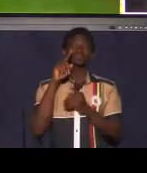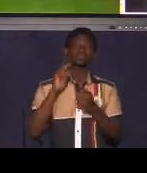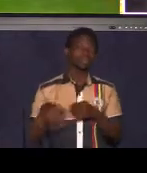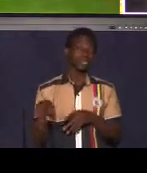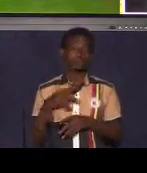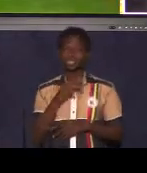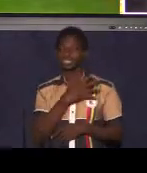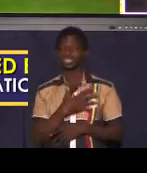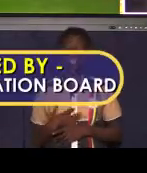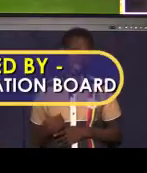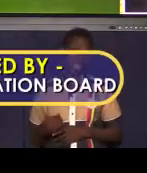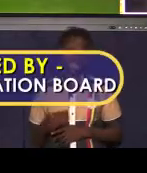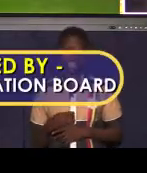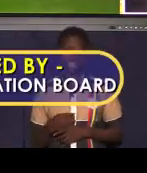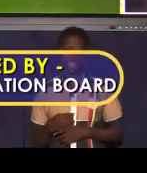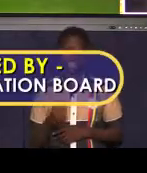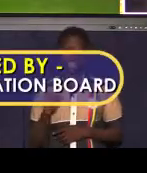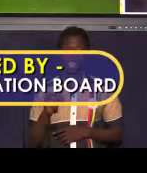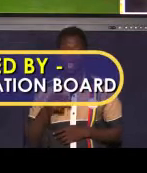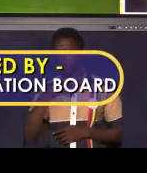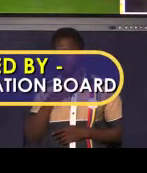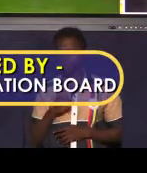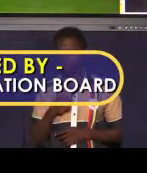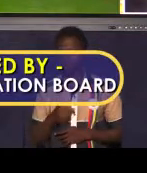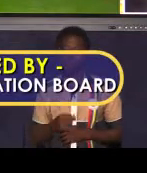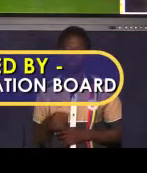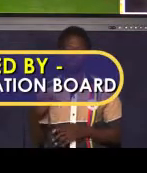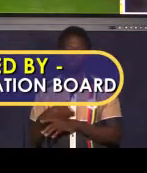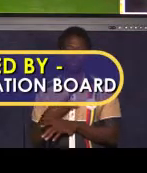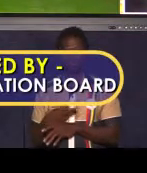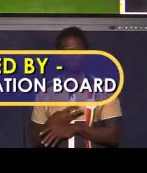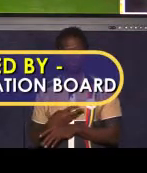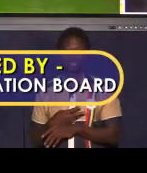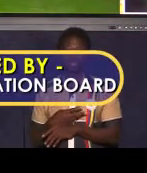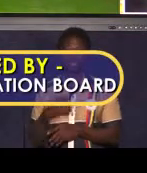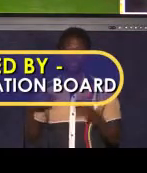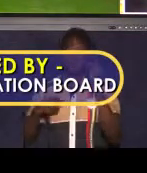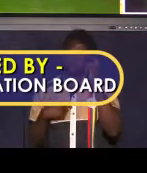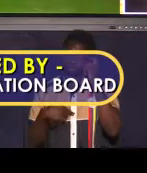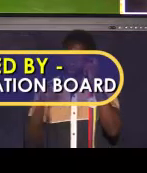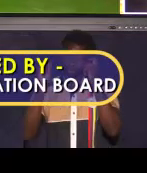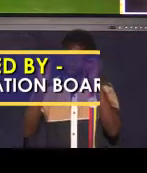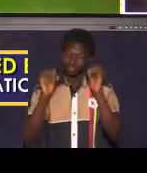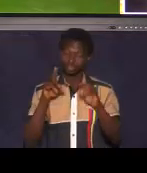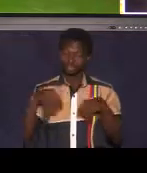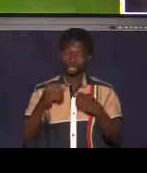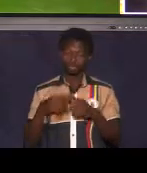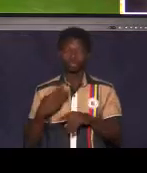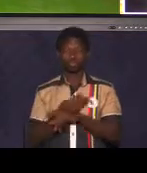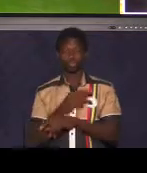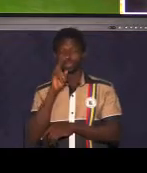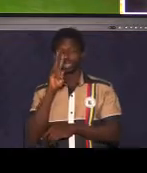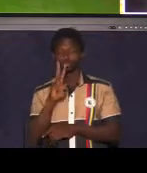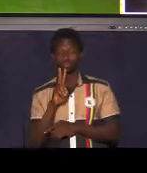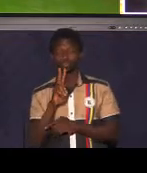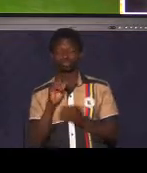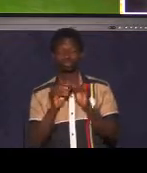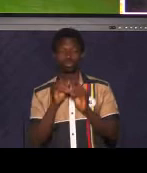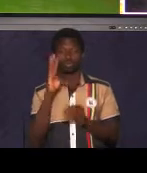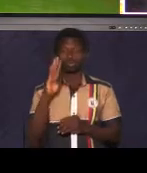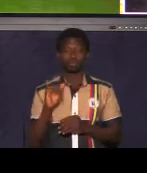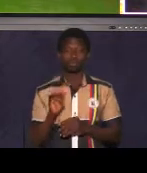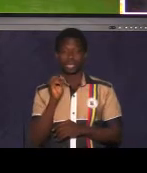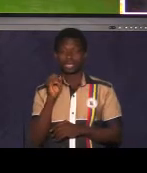to practice and hone some of your mathematical skills. We have taught you how to multiply 2-digit numbers by 11. We've also taught you